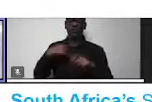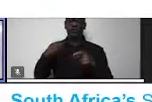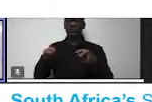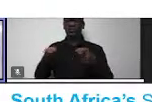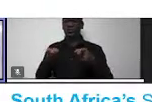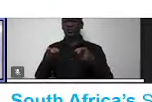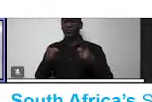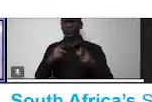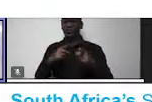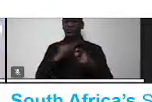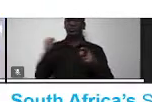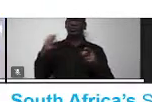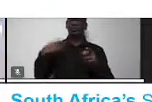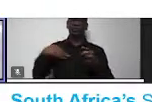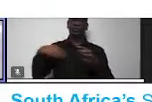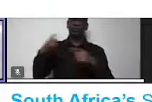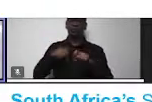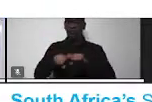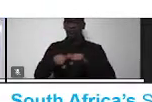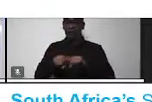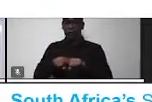competitiveness